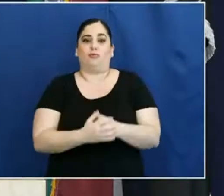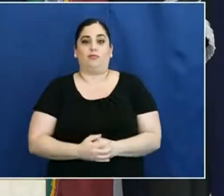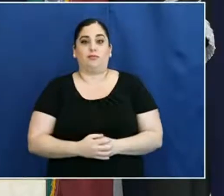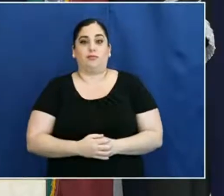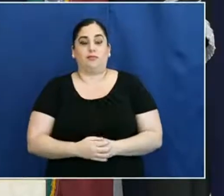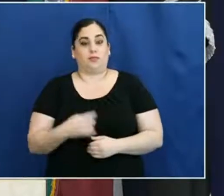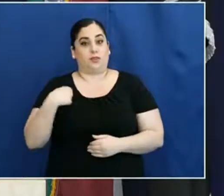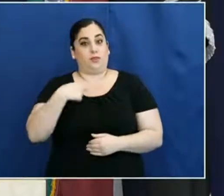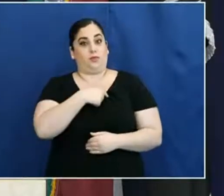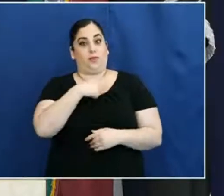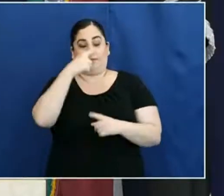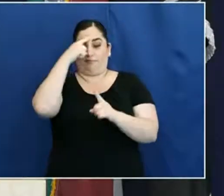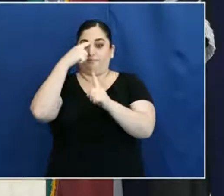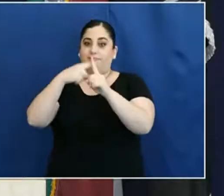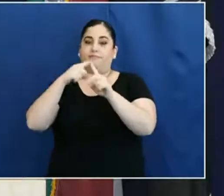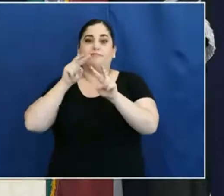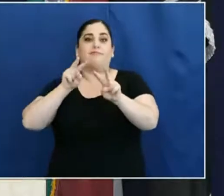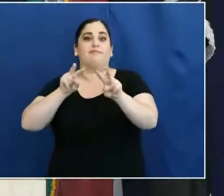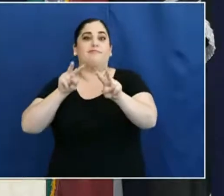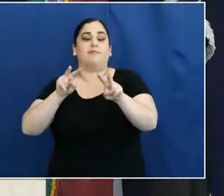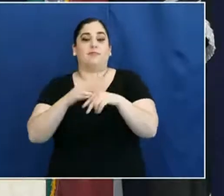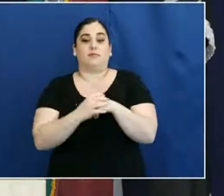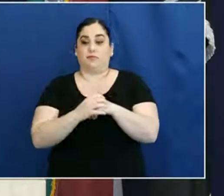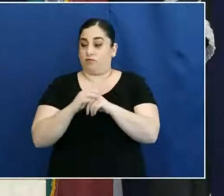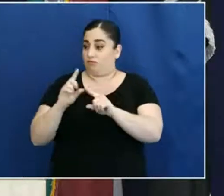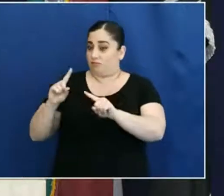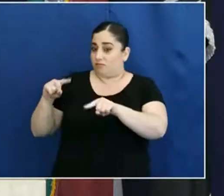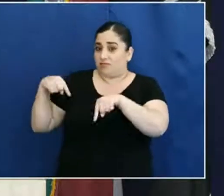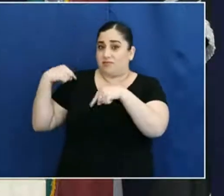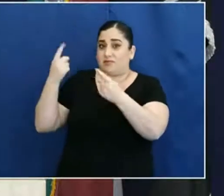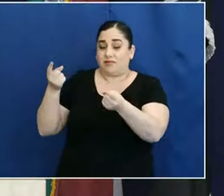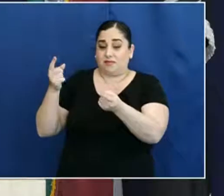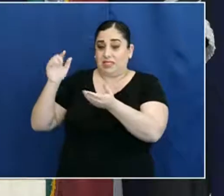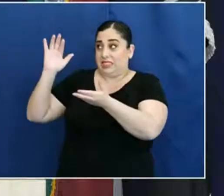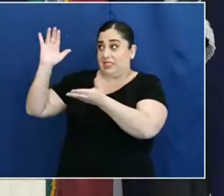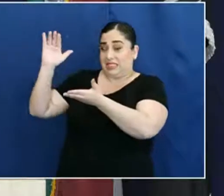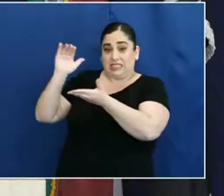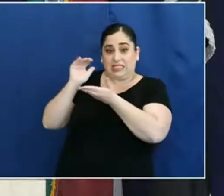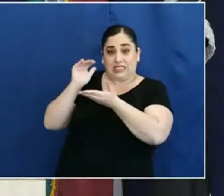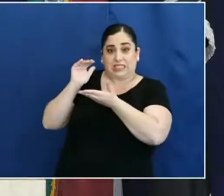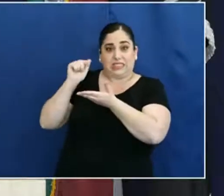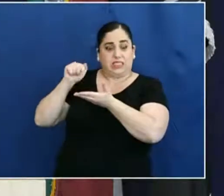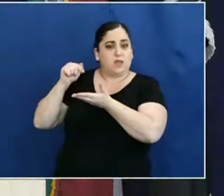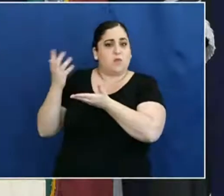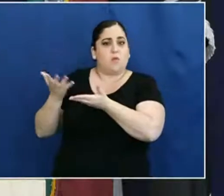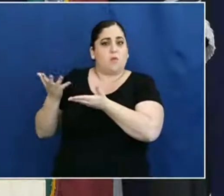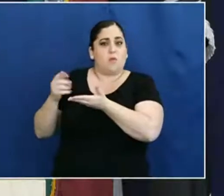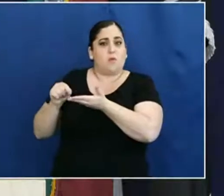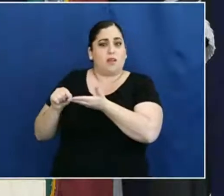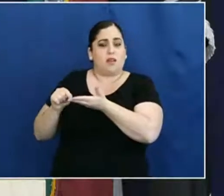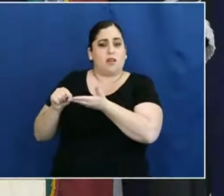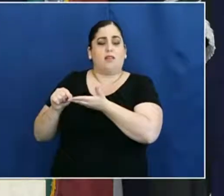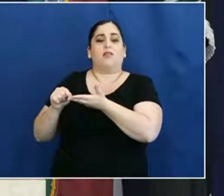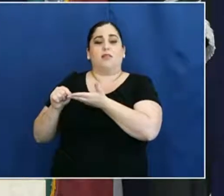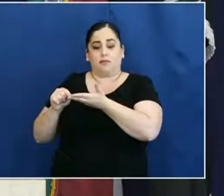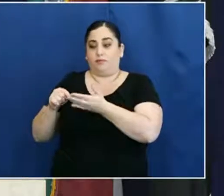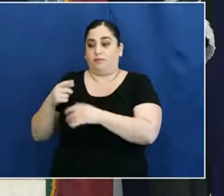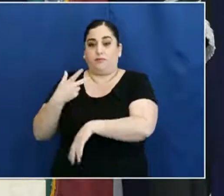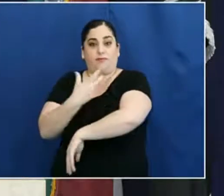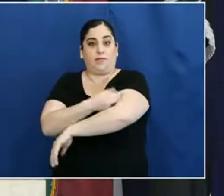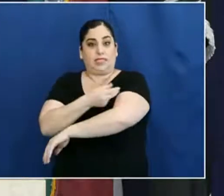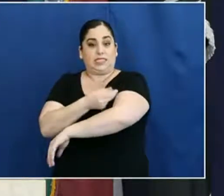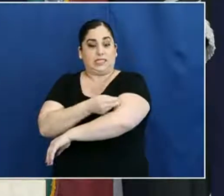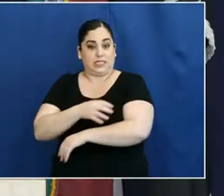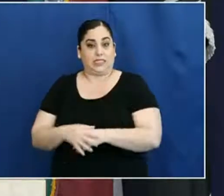although supply of vaccines does not exist to meet the demand, we are encouraged. Our allocation for next week is about a